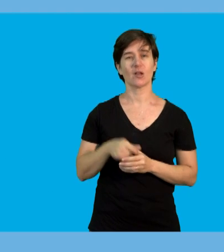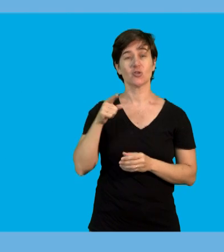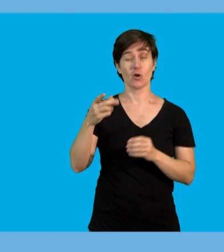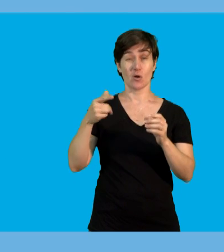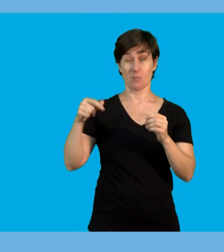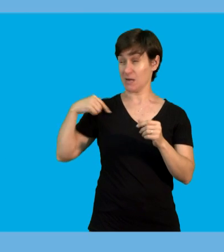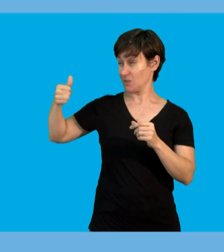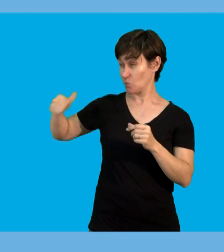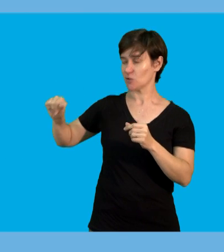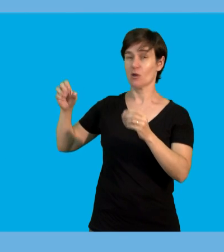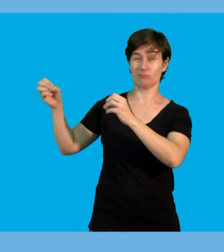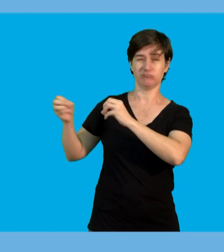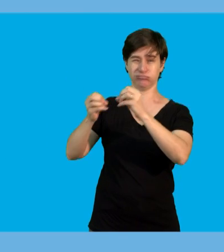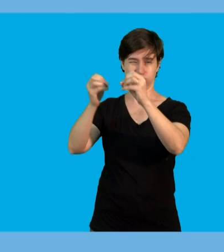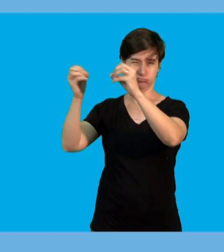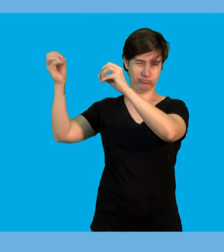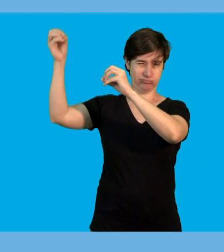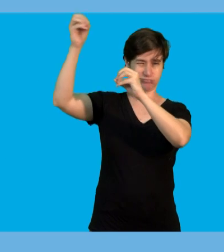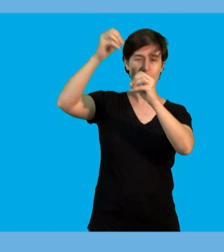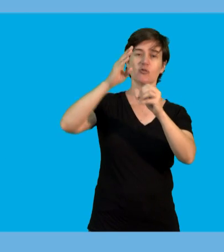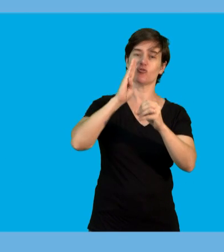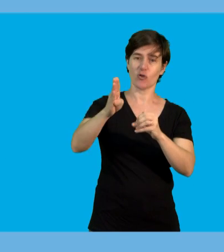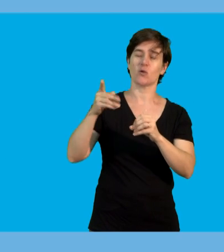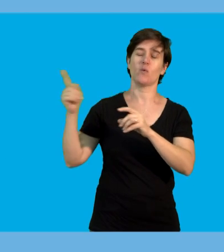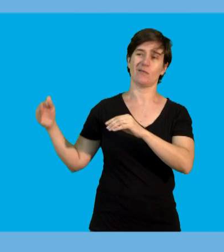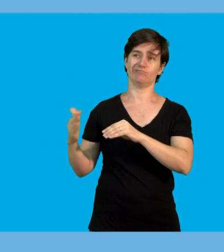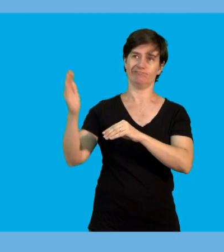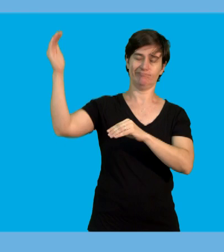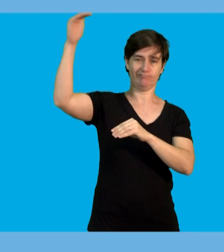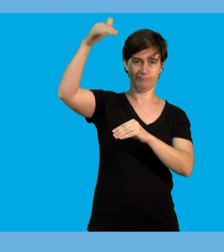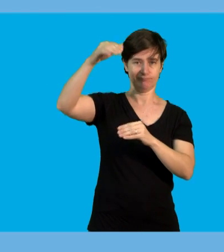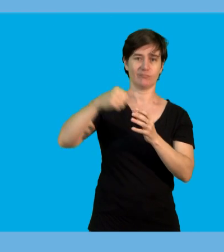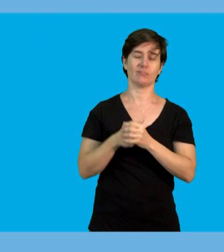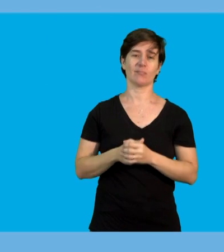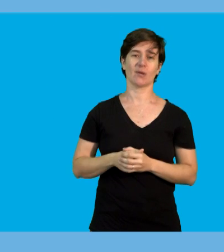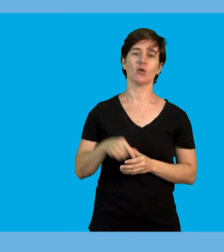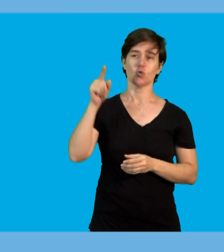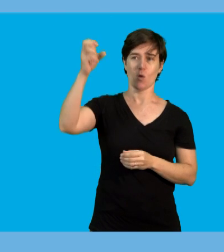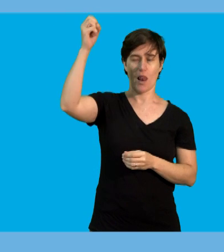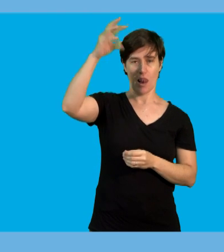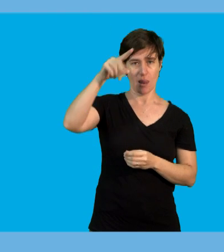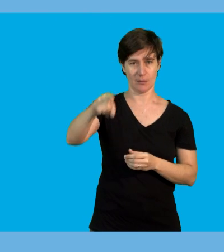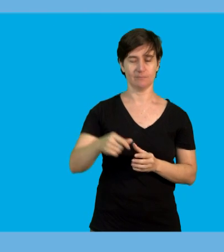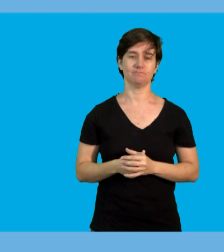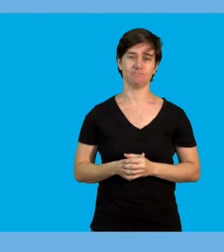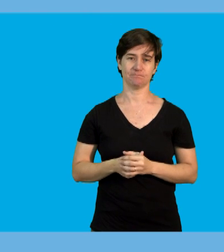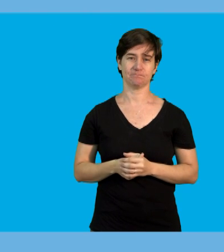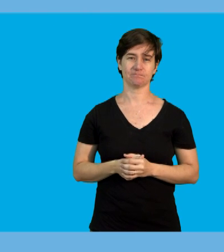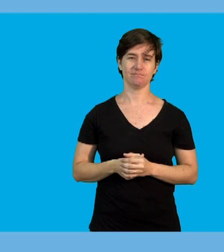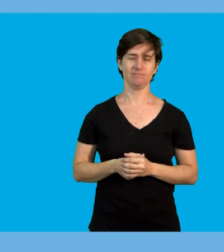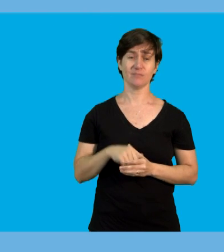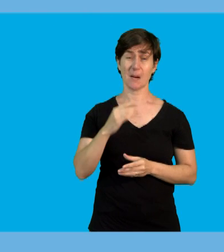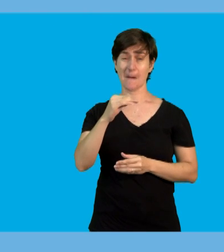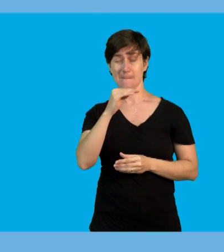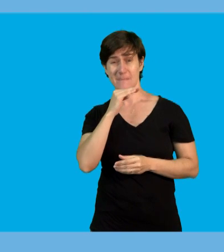to move in the same direction, so that the electron that was at the end of that wire will start moving towards the resistor and therefore produce the